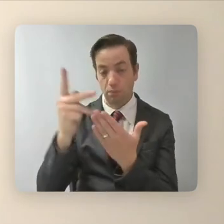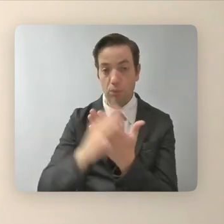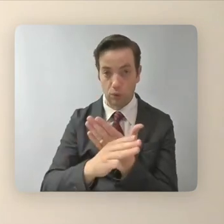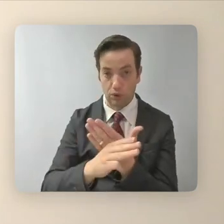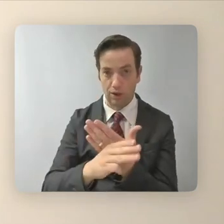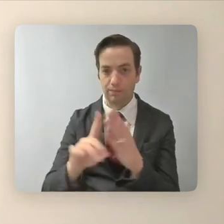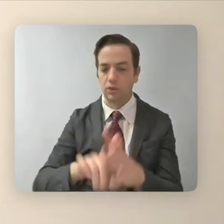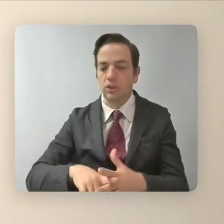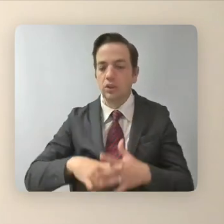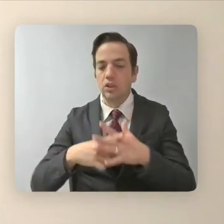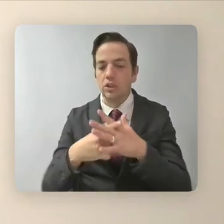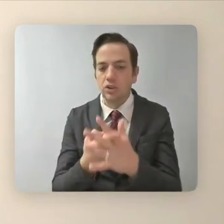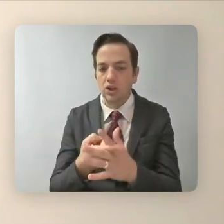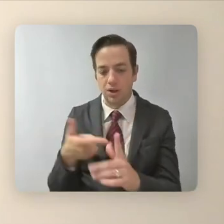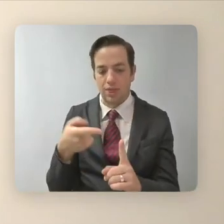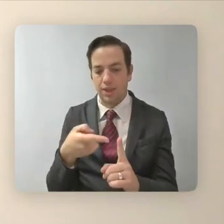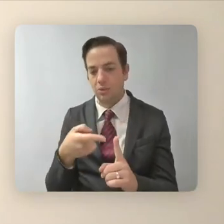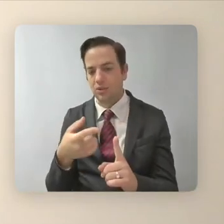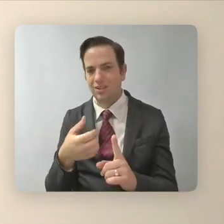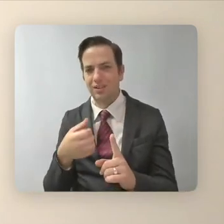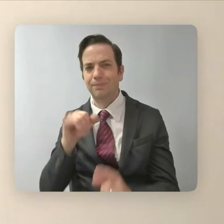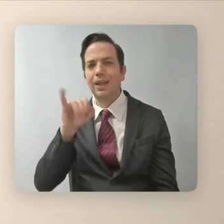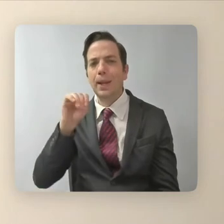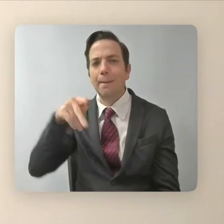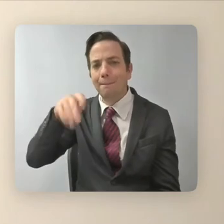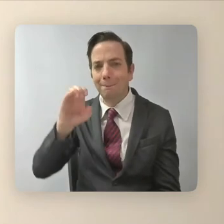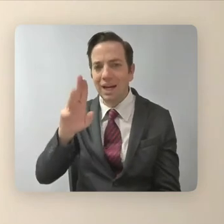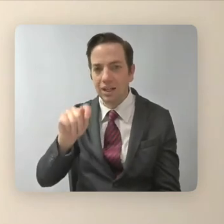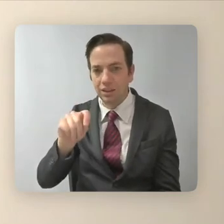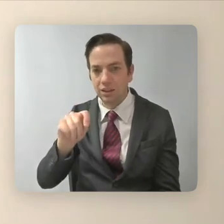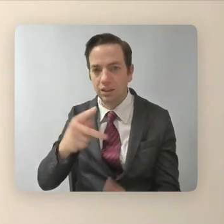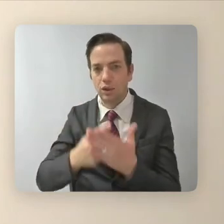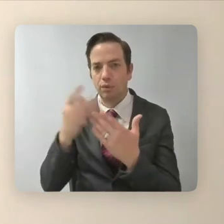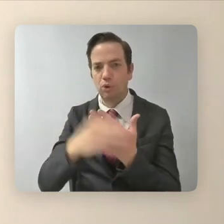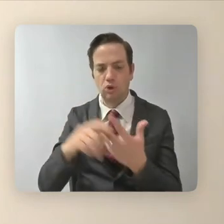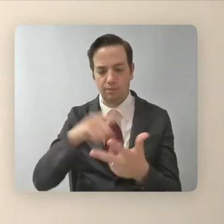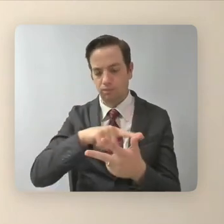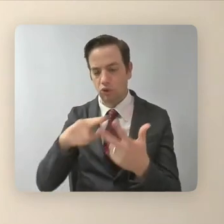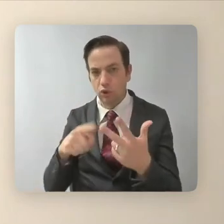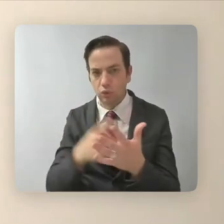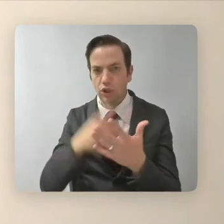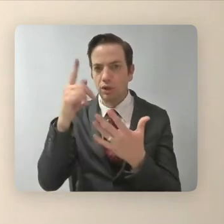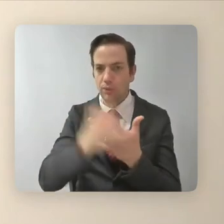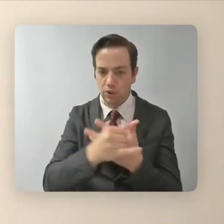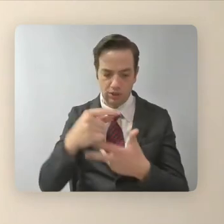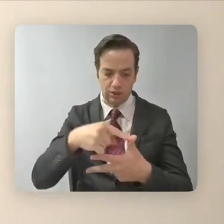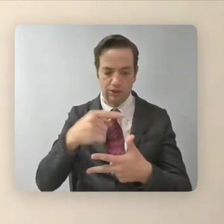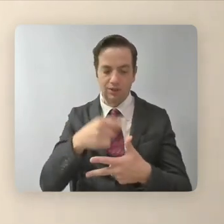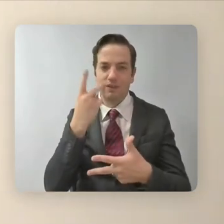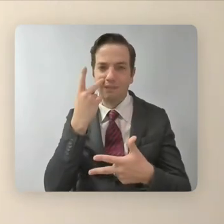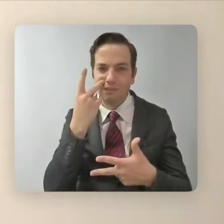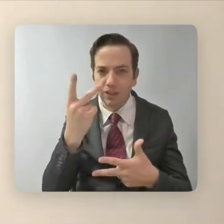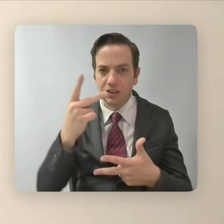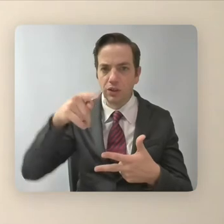is, you know, started out as an impact program with you know, three projects, Vision Portraits, Crip Camp, and